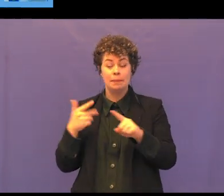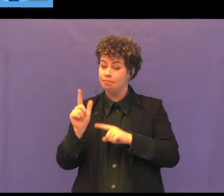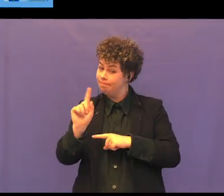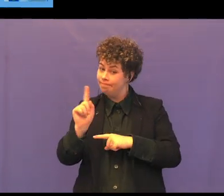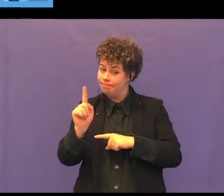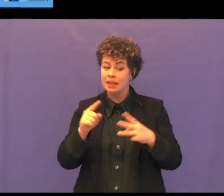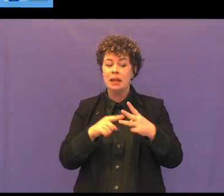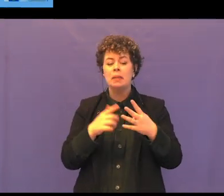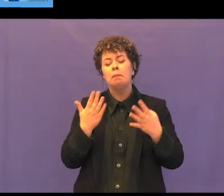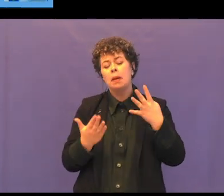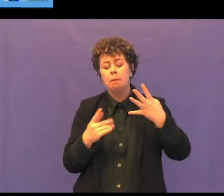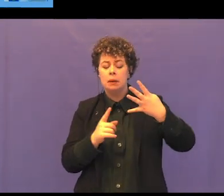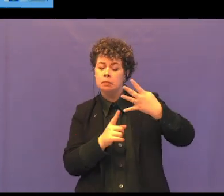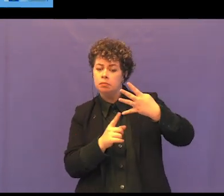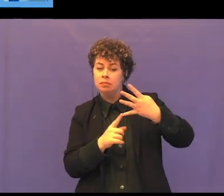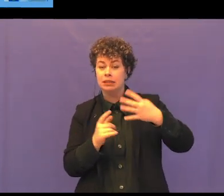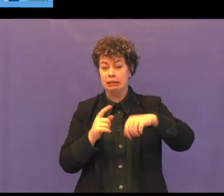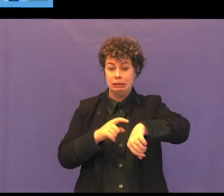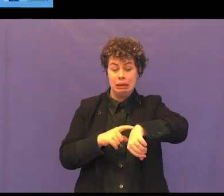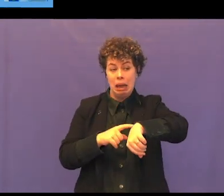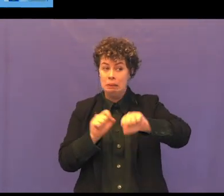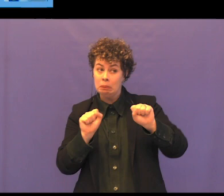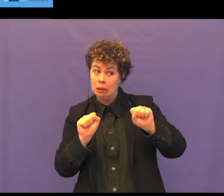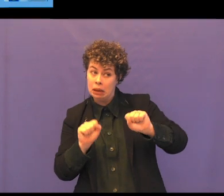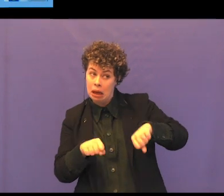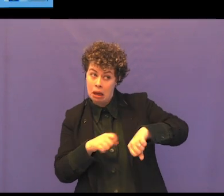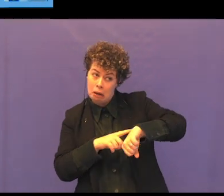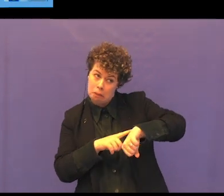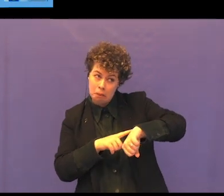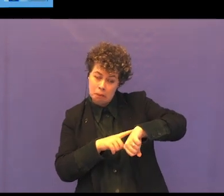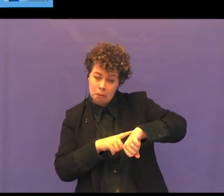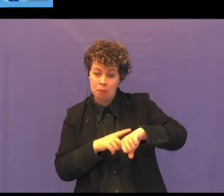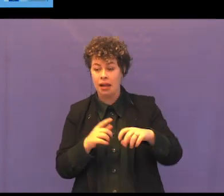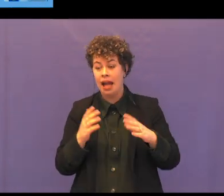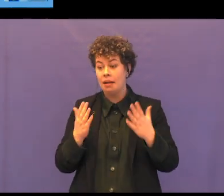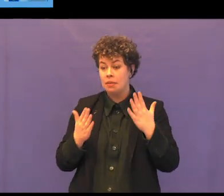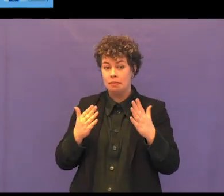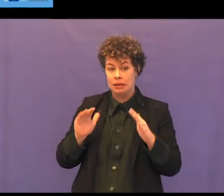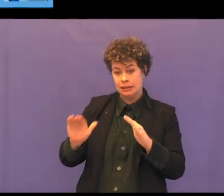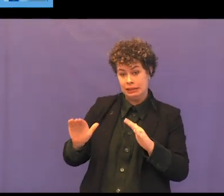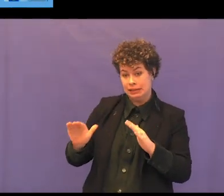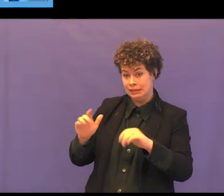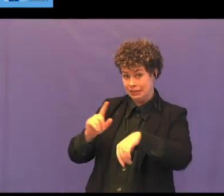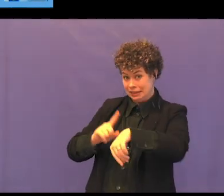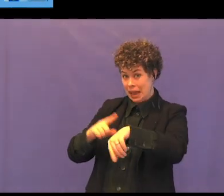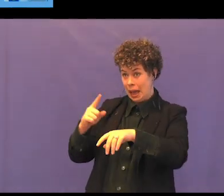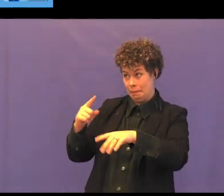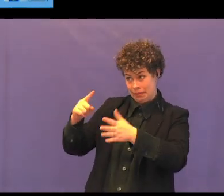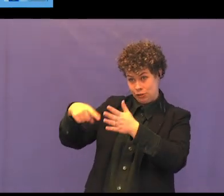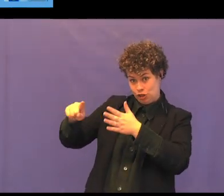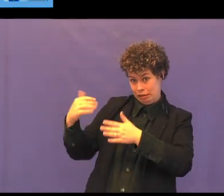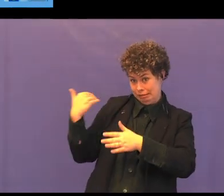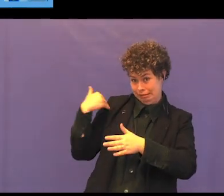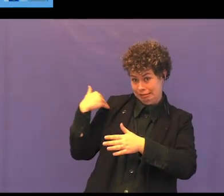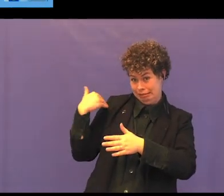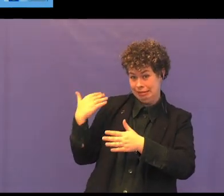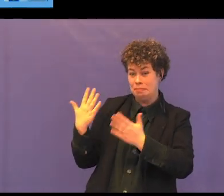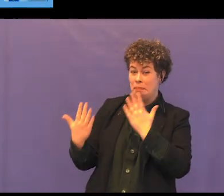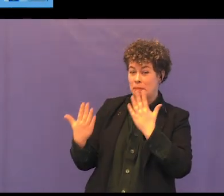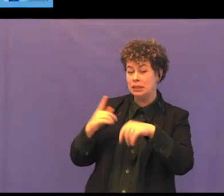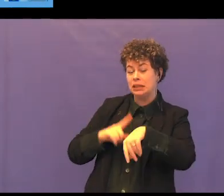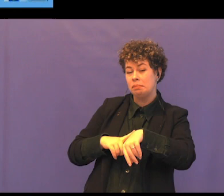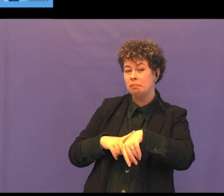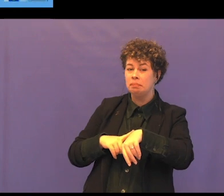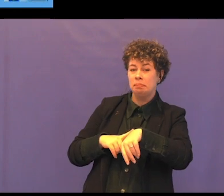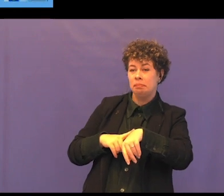I might kindly ask for a time check, maybe around about maybe 10 minutes before my time is up, because I can't watch